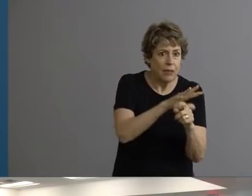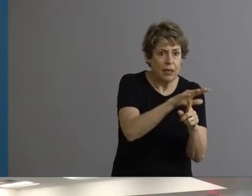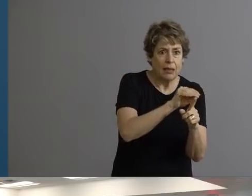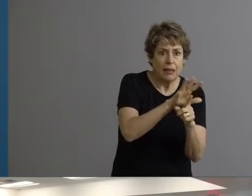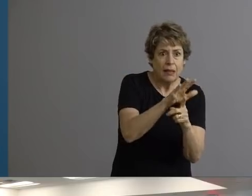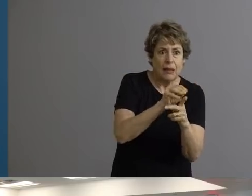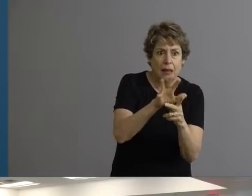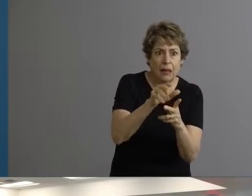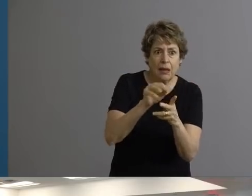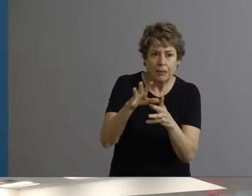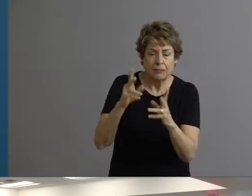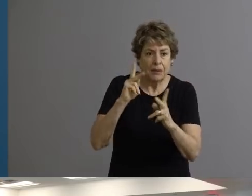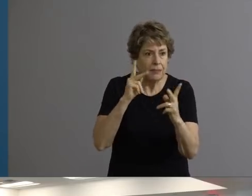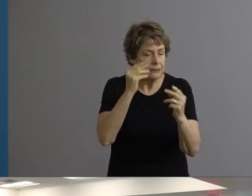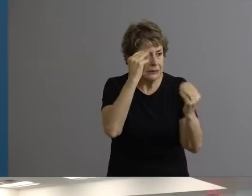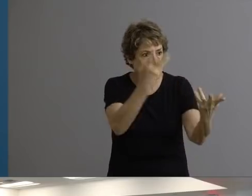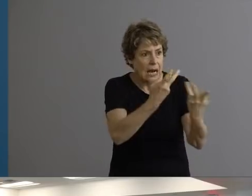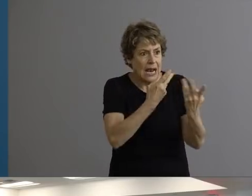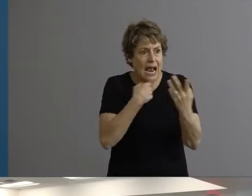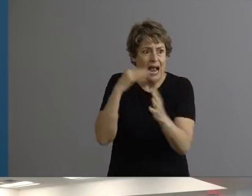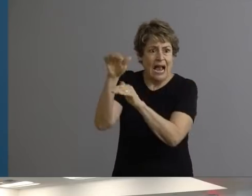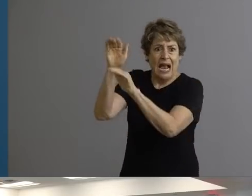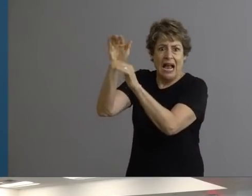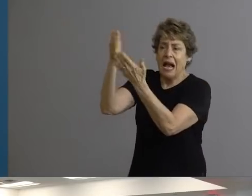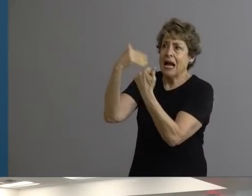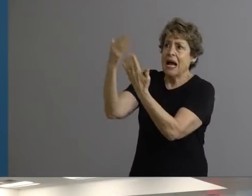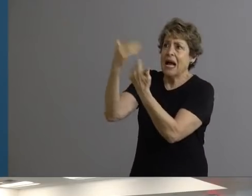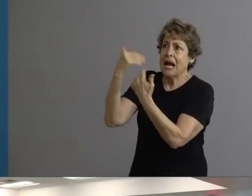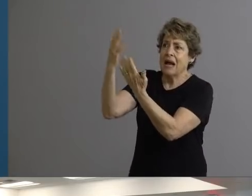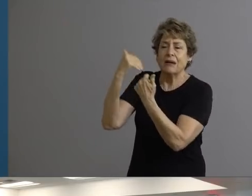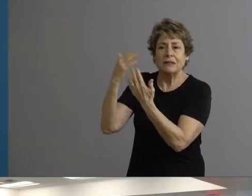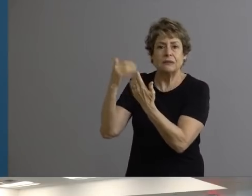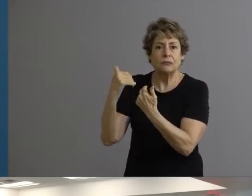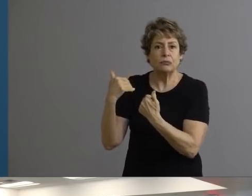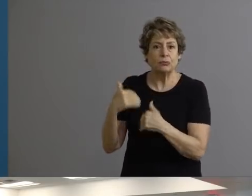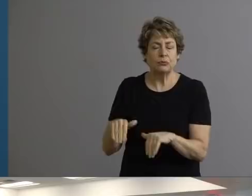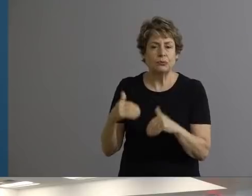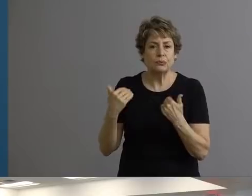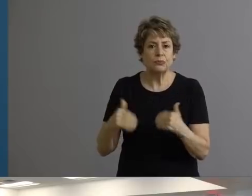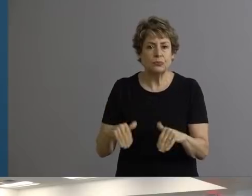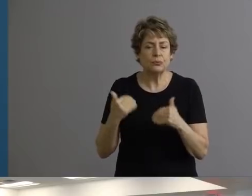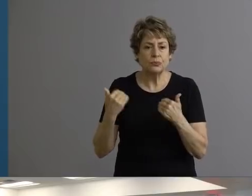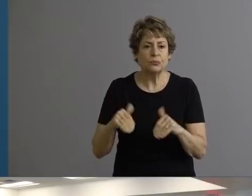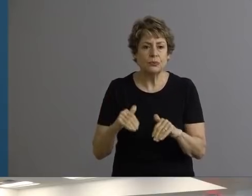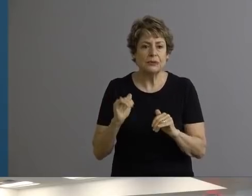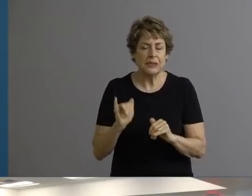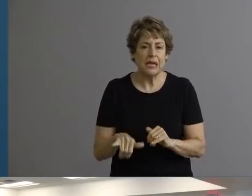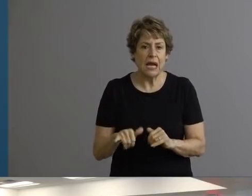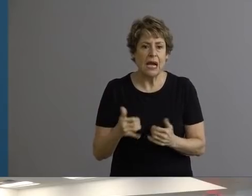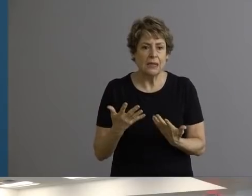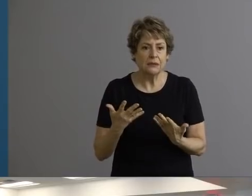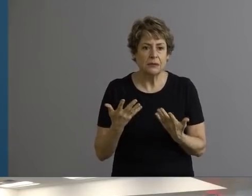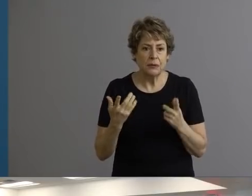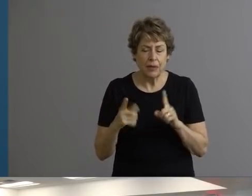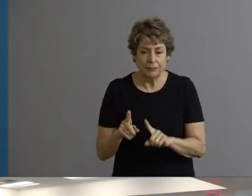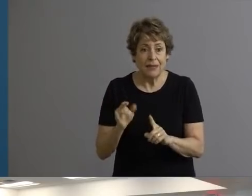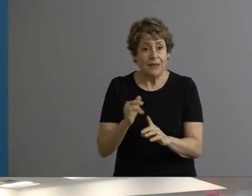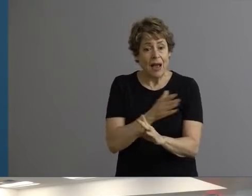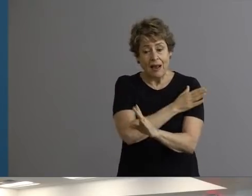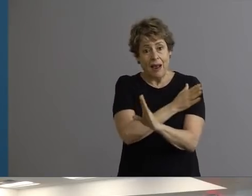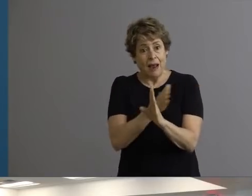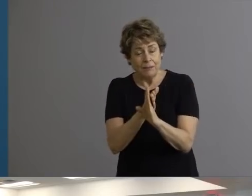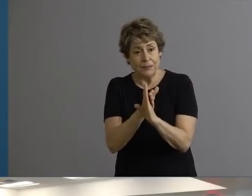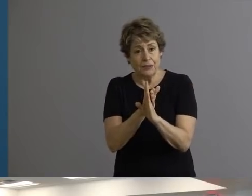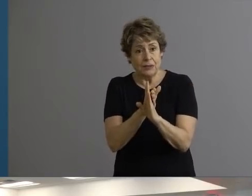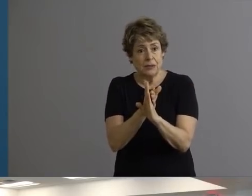test completed. Like I said, there wasn't demand for these tests as recently as May and June in the state